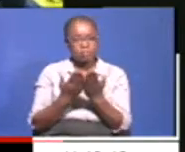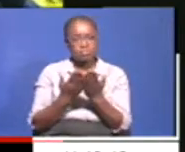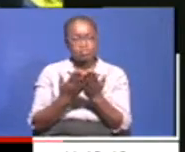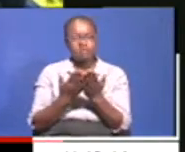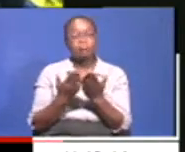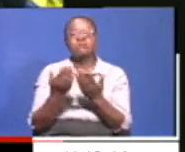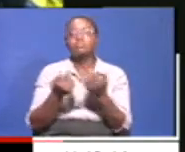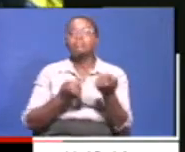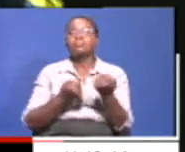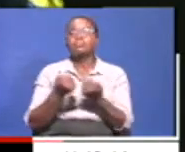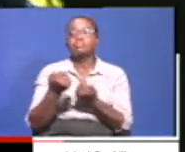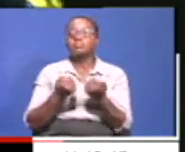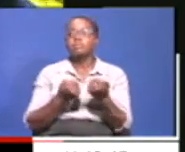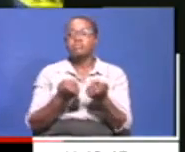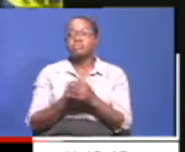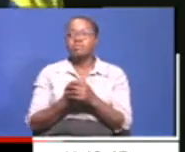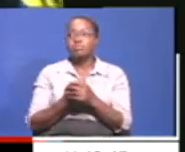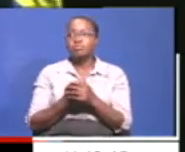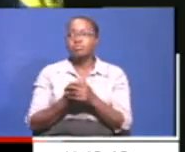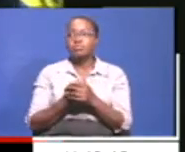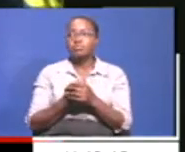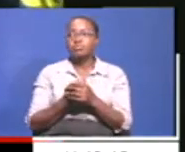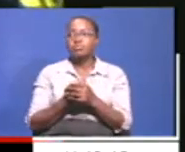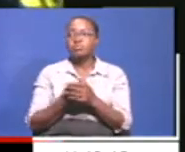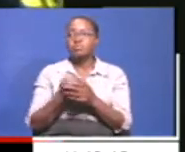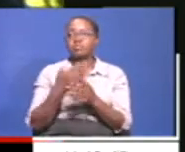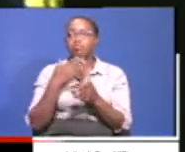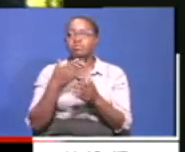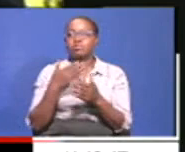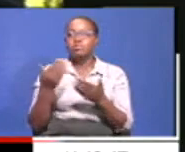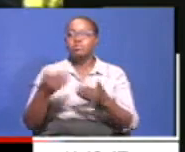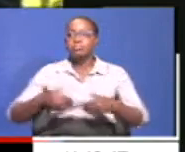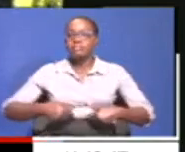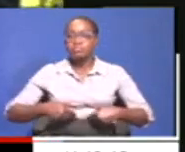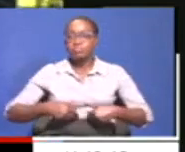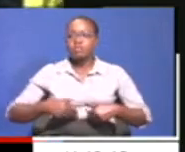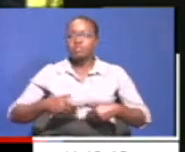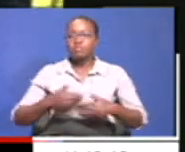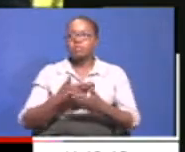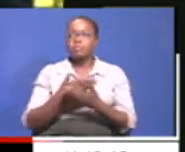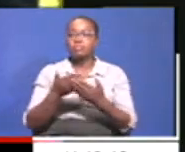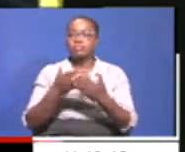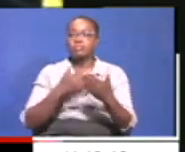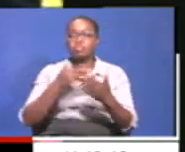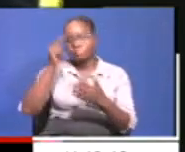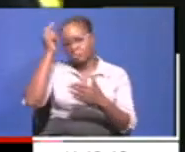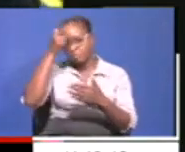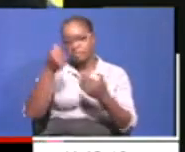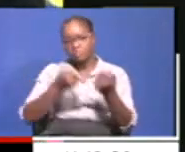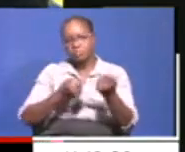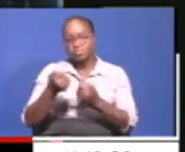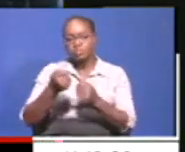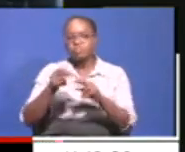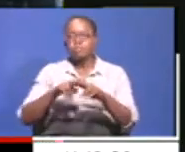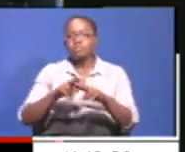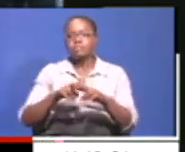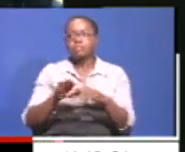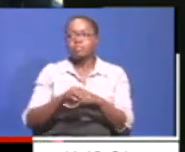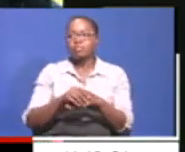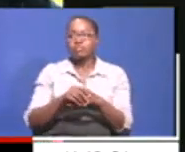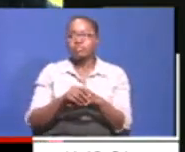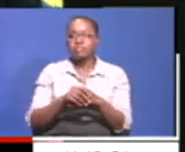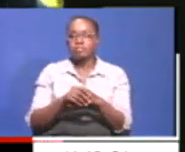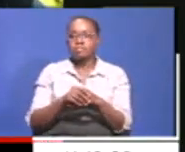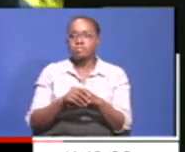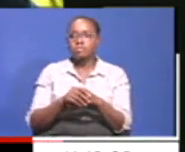one. And because I want to pave way for the young ones to do the navigation before they graduate to the driving seat. And Wahome,